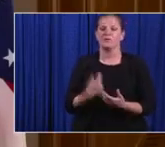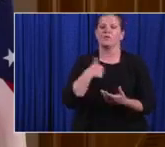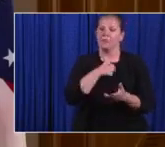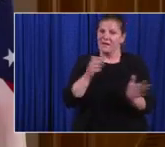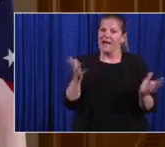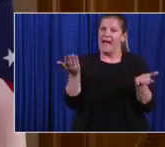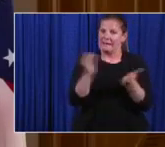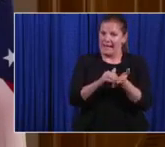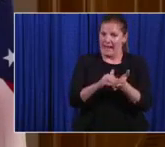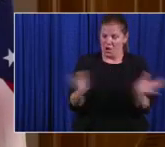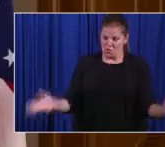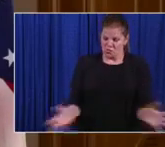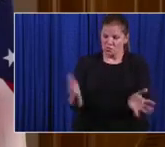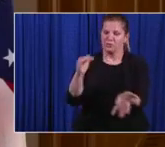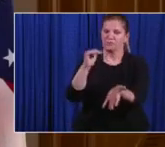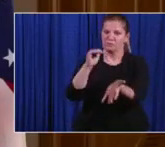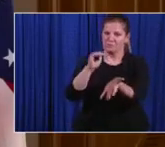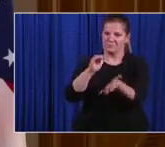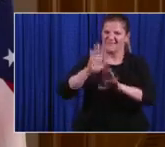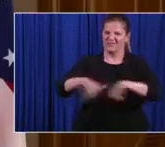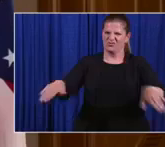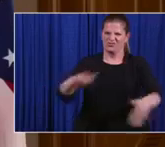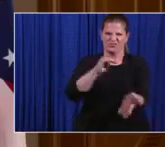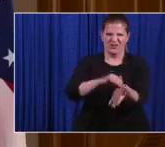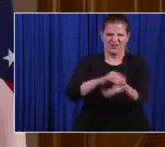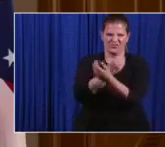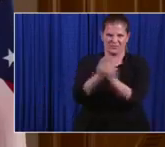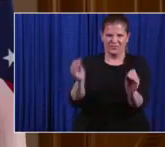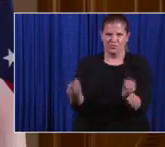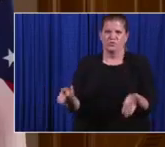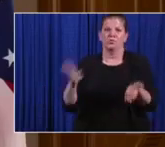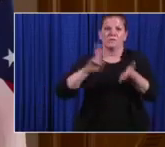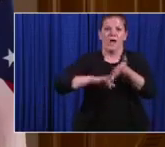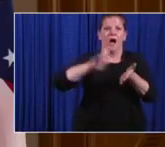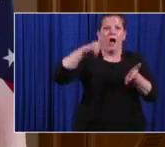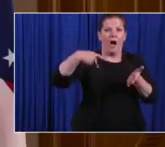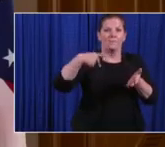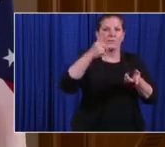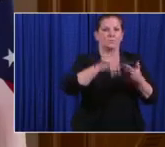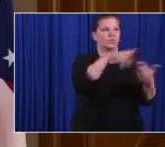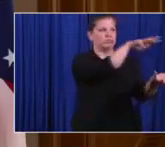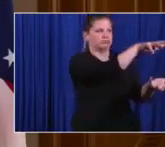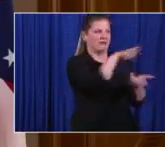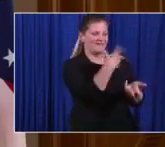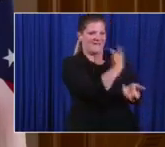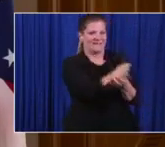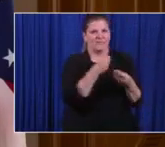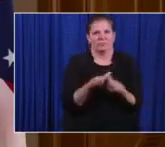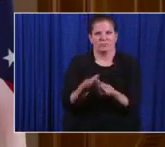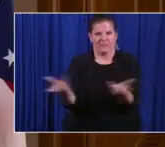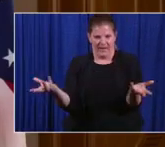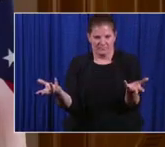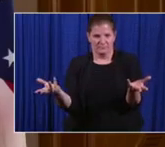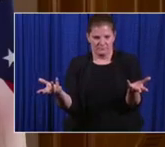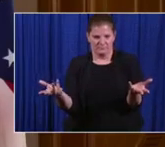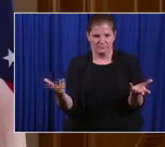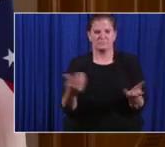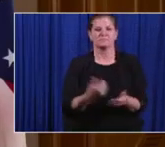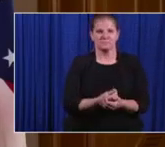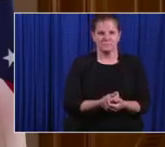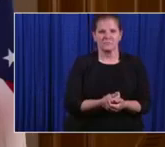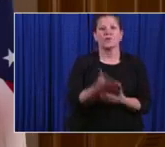to sign up to be a COVID-19 vaccine provider. Vaccine manufacturers and health authorities have relaxed